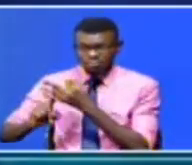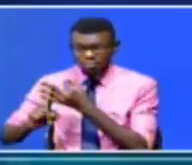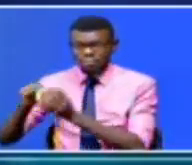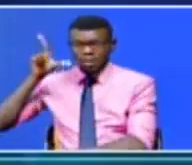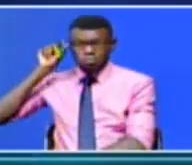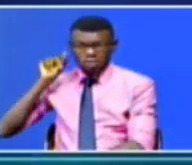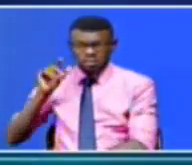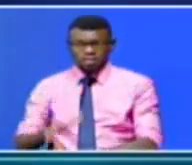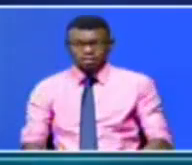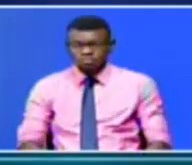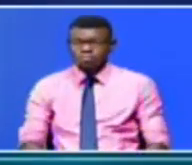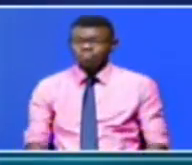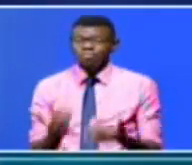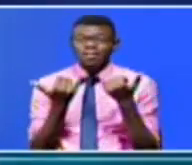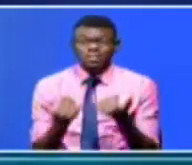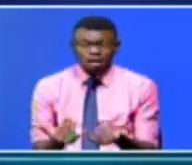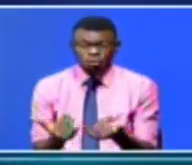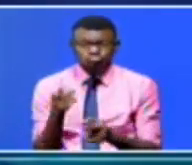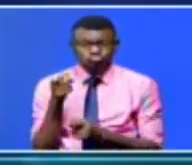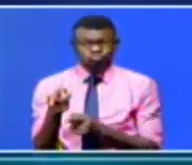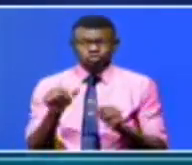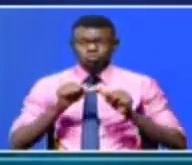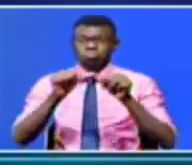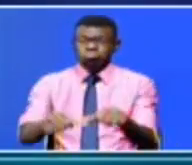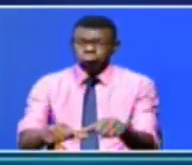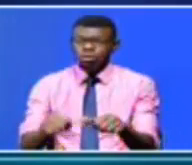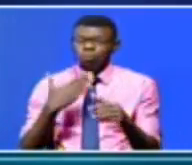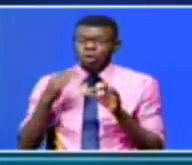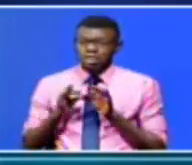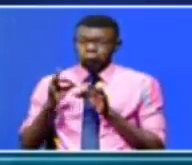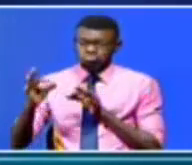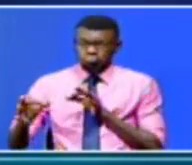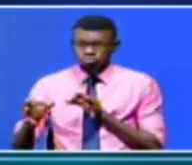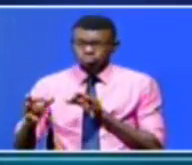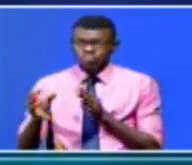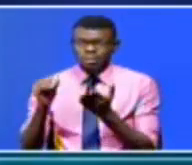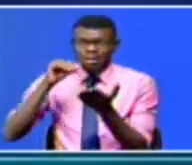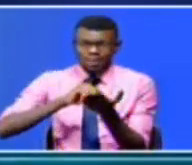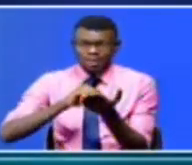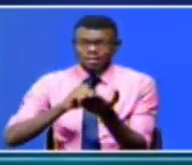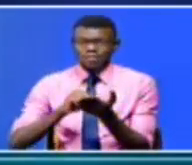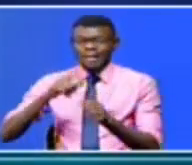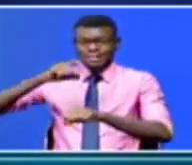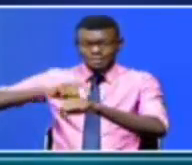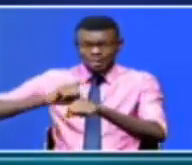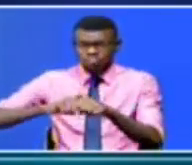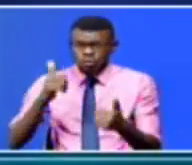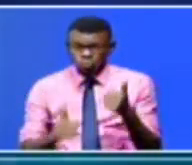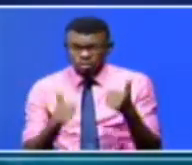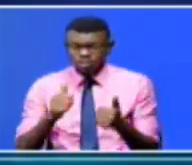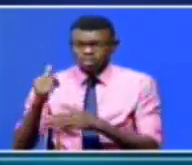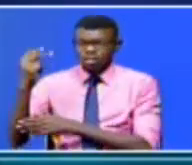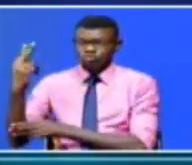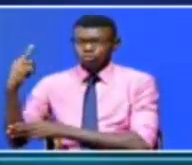Mombasa that are currently in force shall be extended for a further containment period